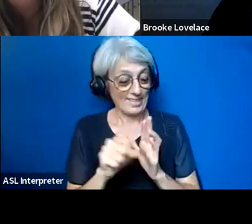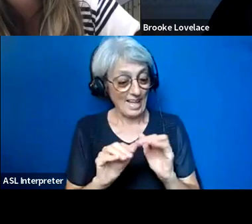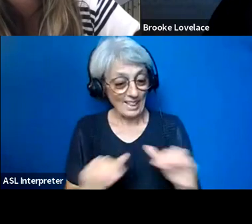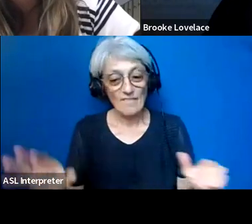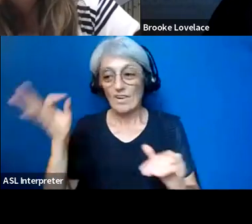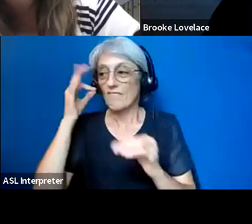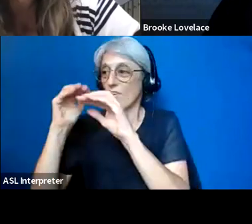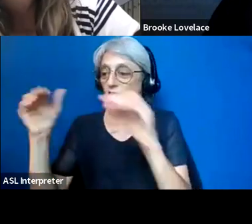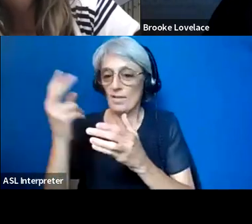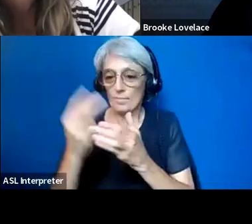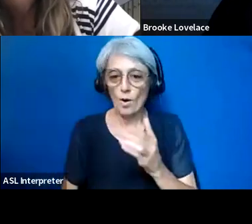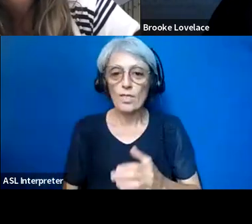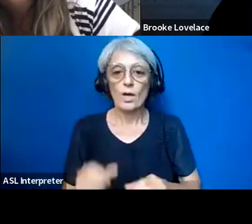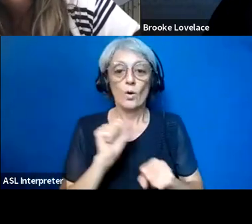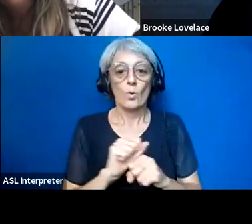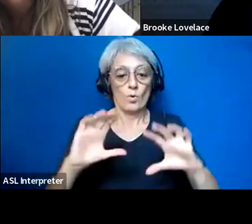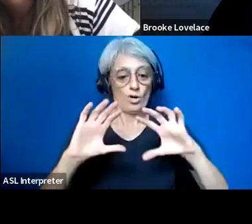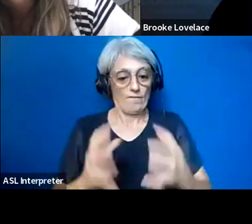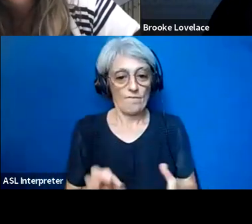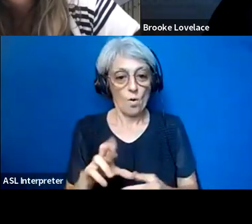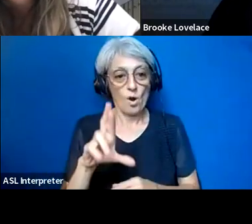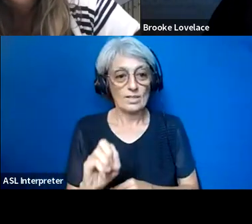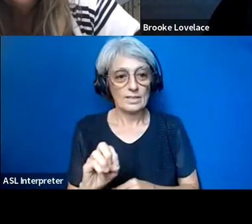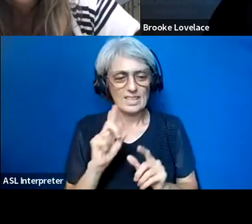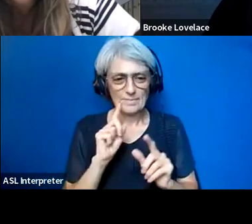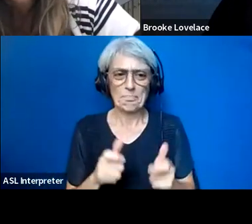federal level, workforce is such a huge issue.